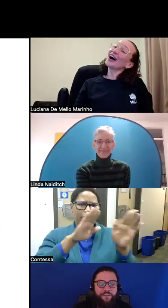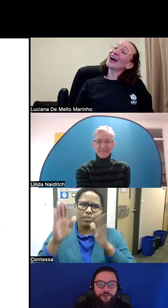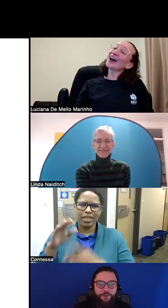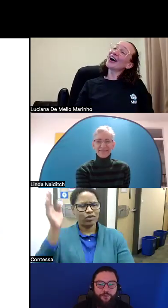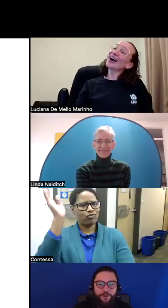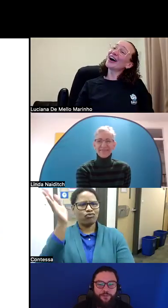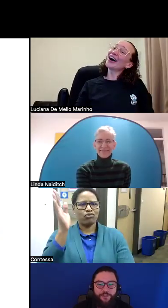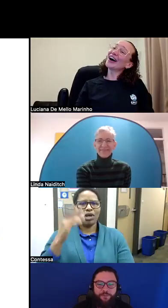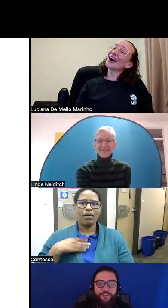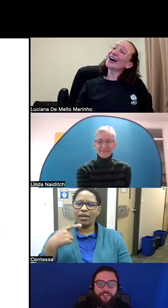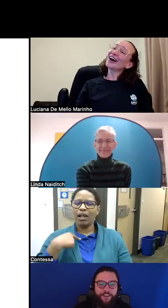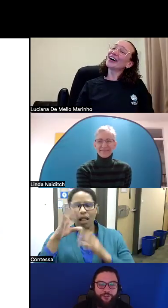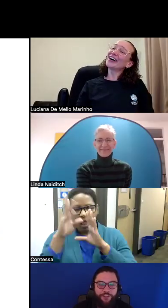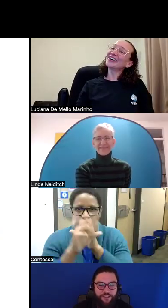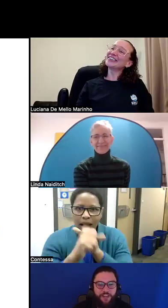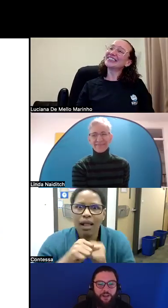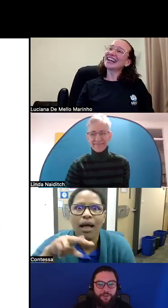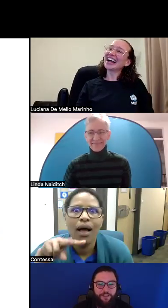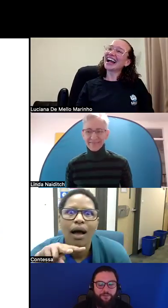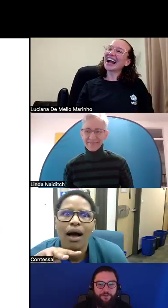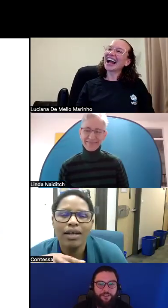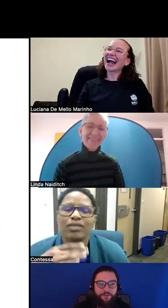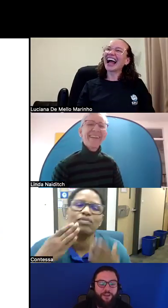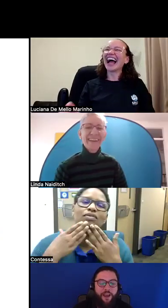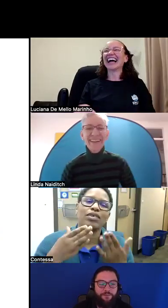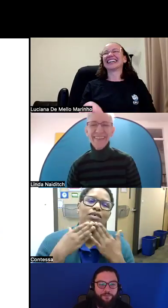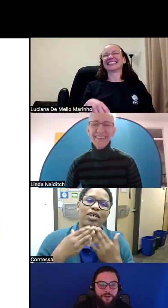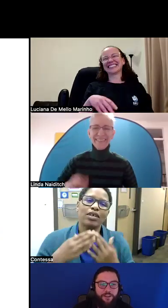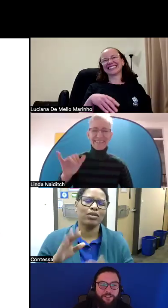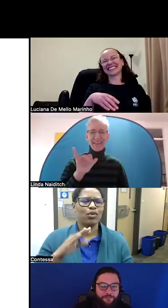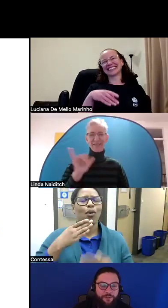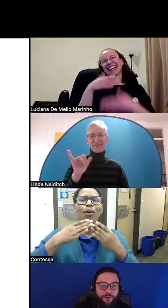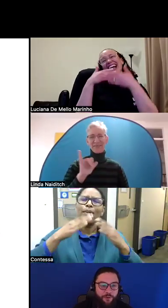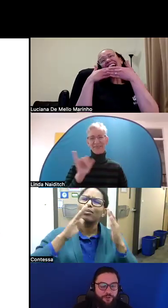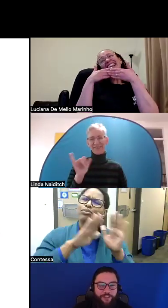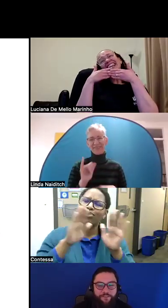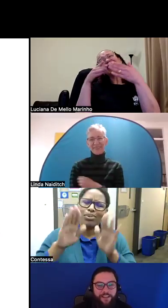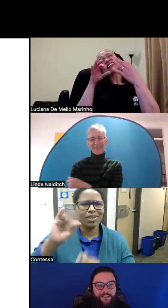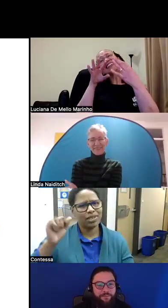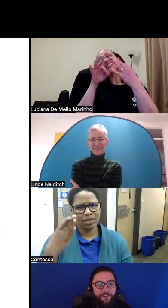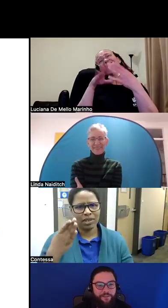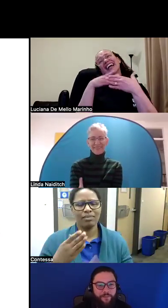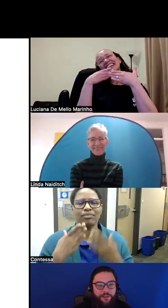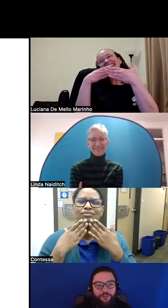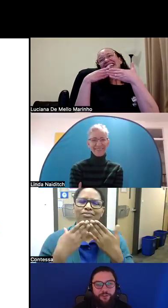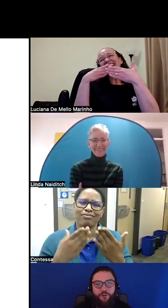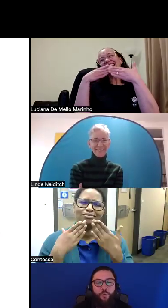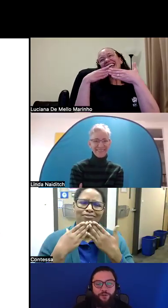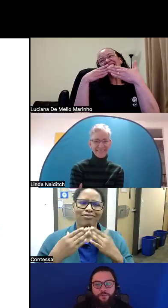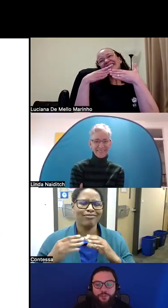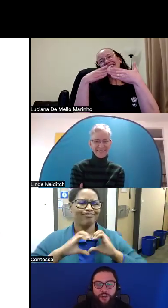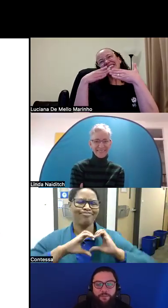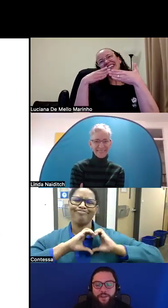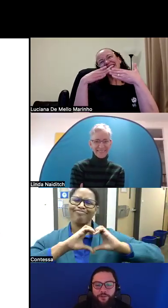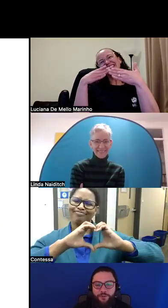And then thank you so much for this presentation and this topic. I really am so intrigued and fascinated by the information. So